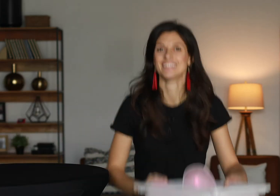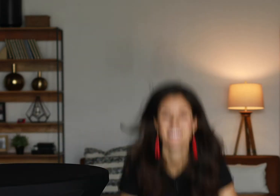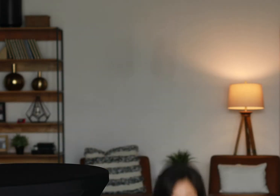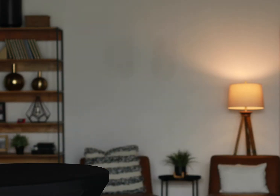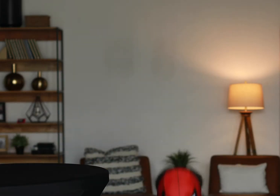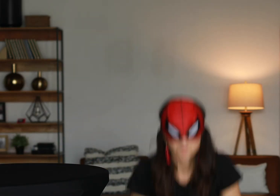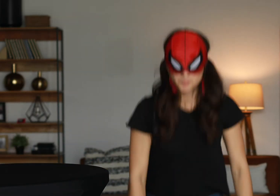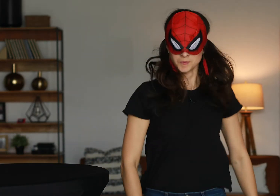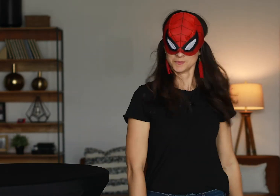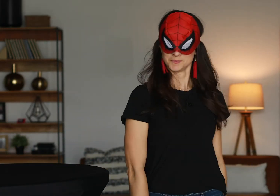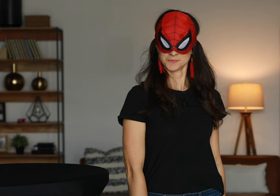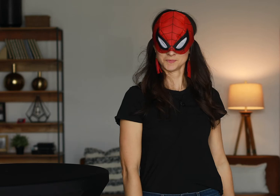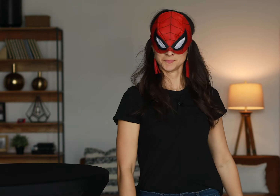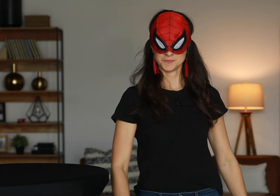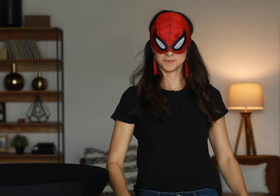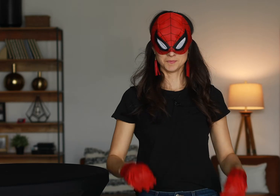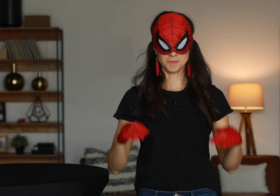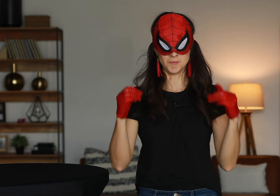fun.